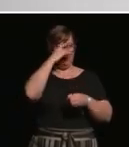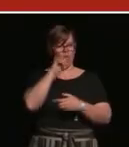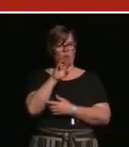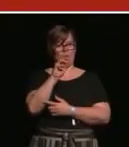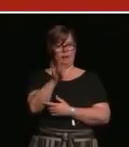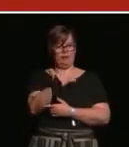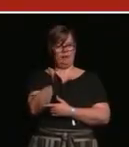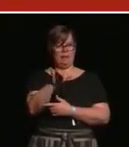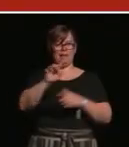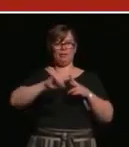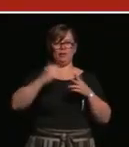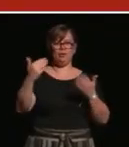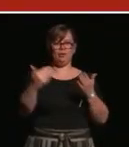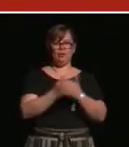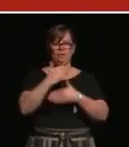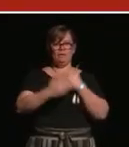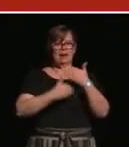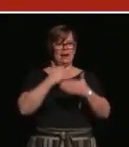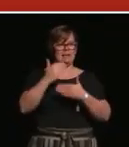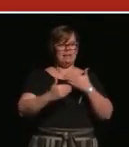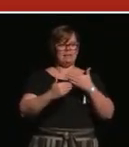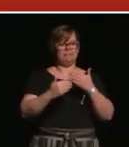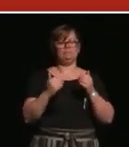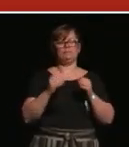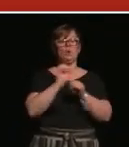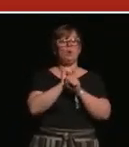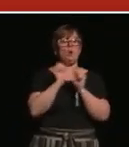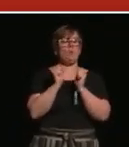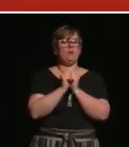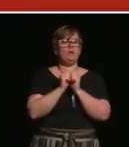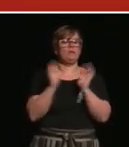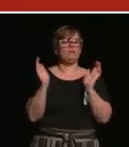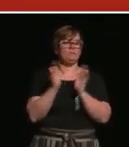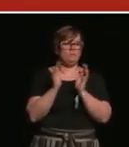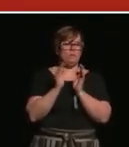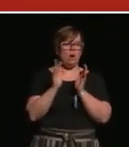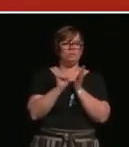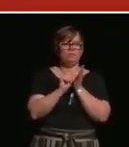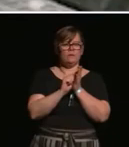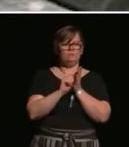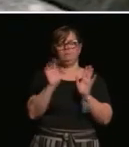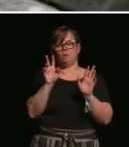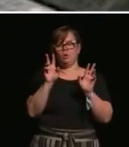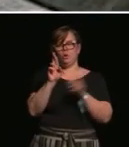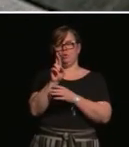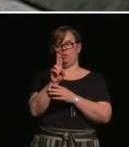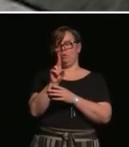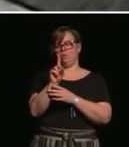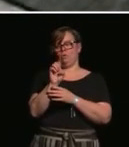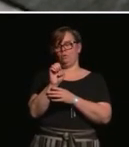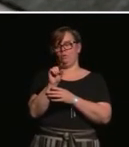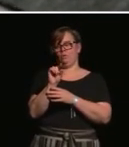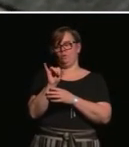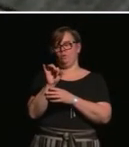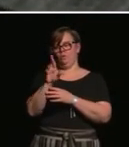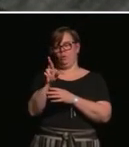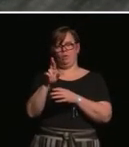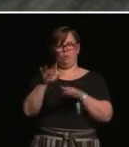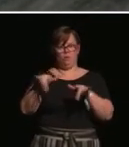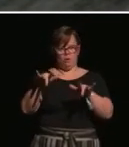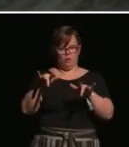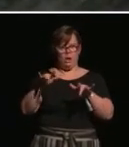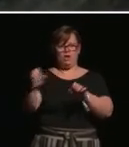Janis Ian's career. Working mostly with smaller labels, including her own Rude Girl Records, she gradually came back toward her folk